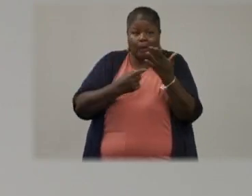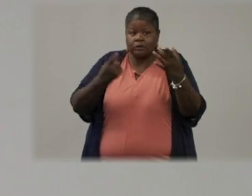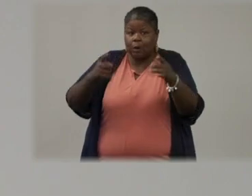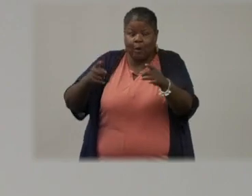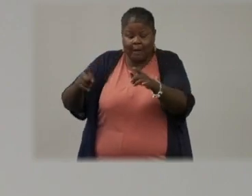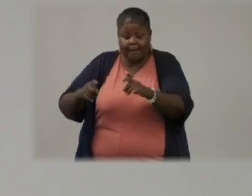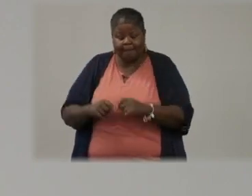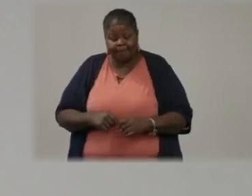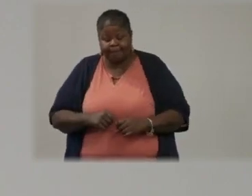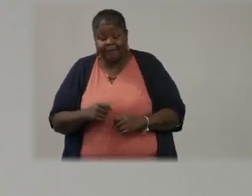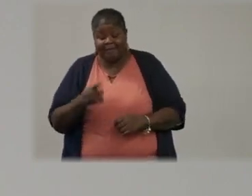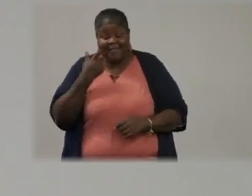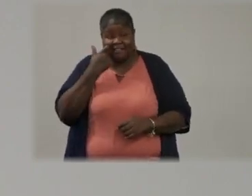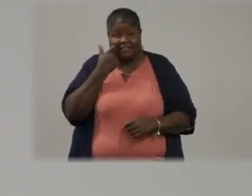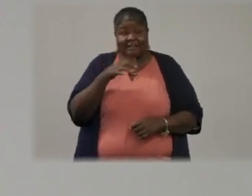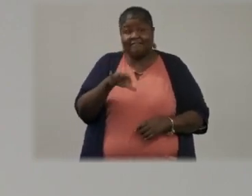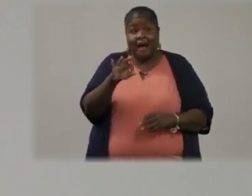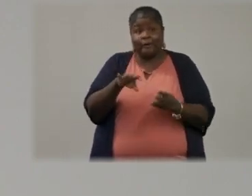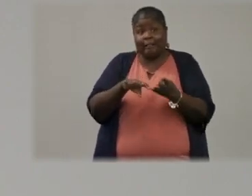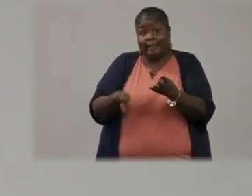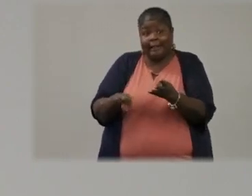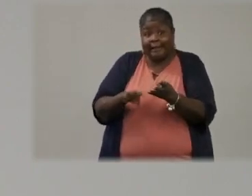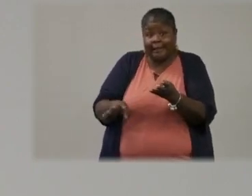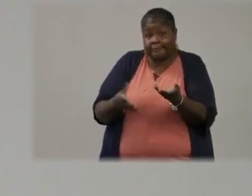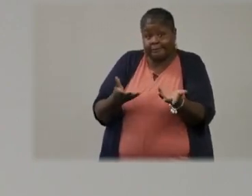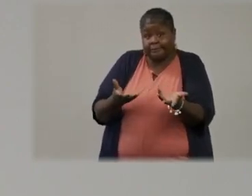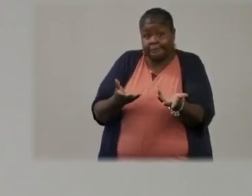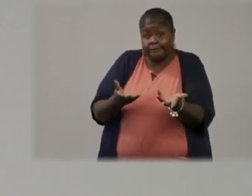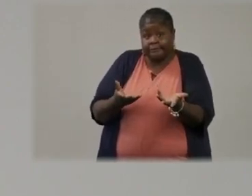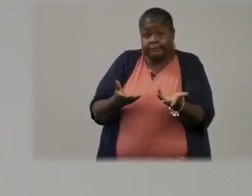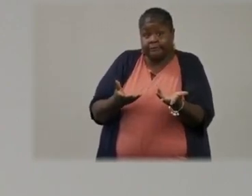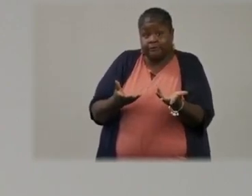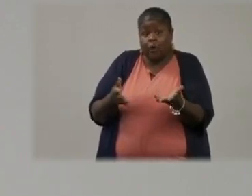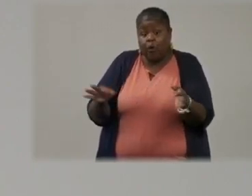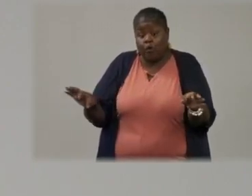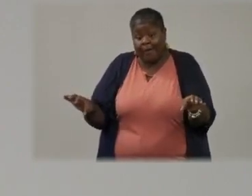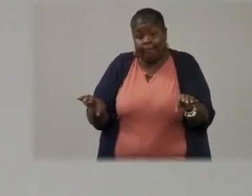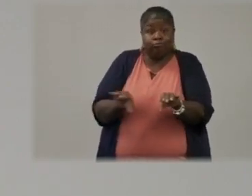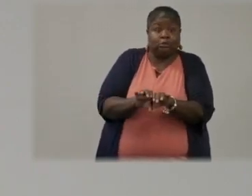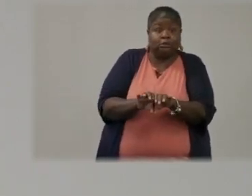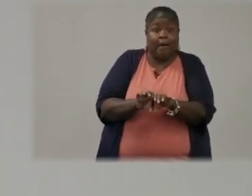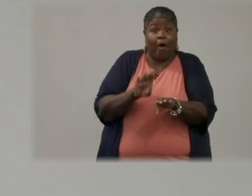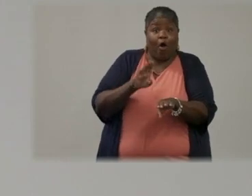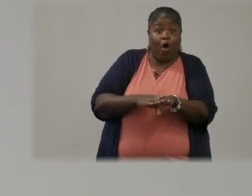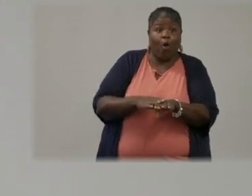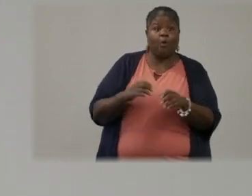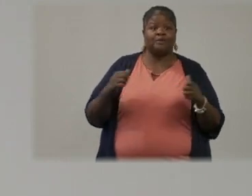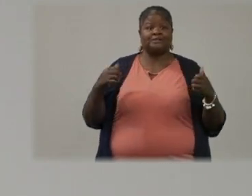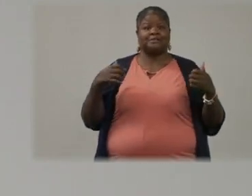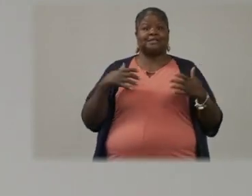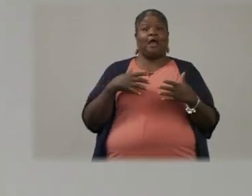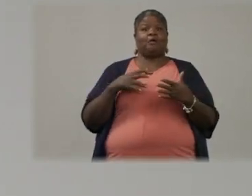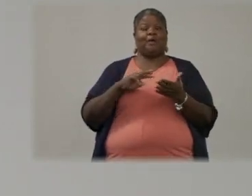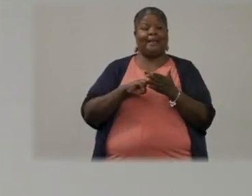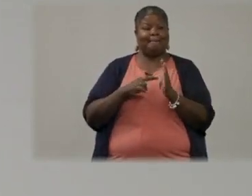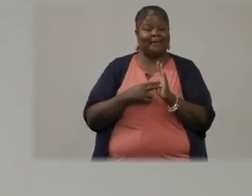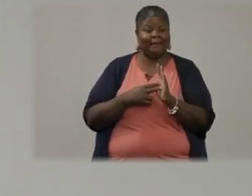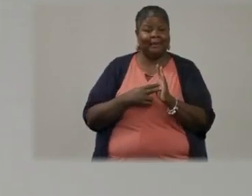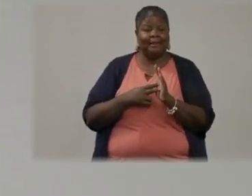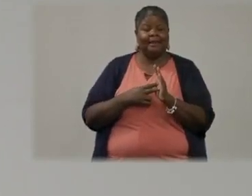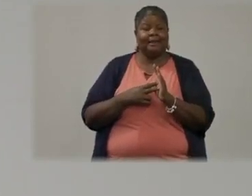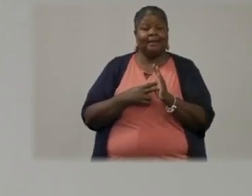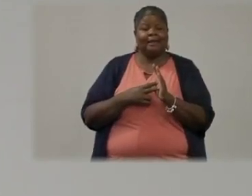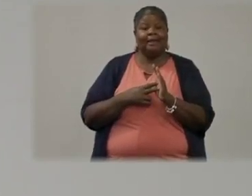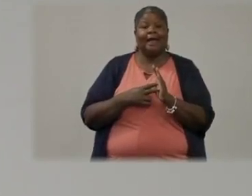on. They just found a leak. And so they put the pipeline back on, and we were very scared about what that was going to mean. The